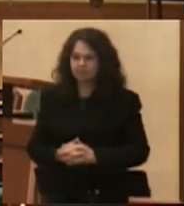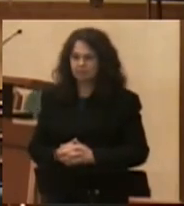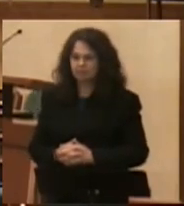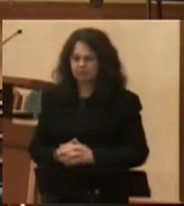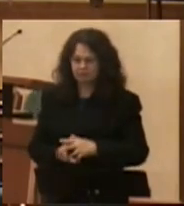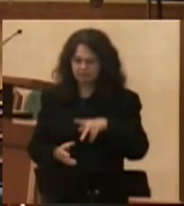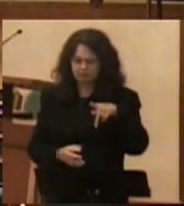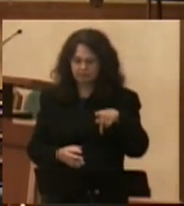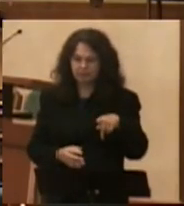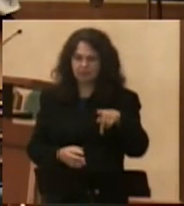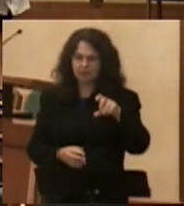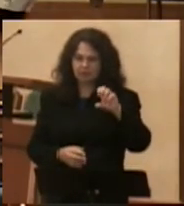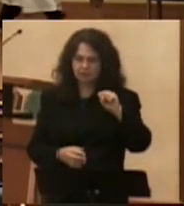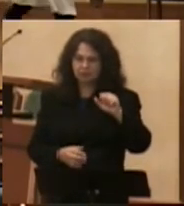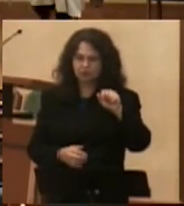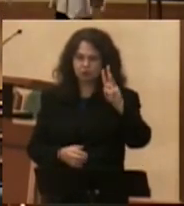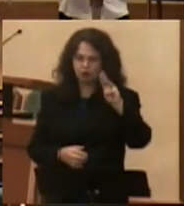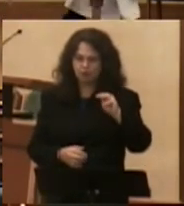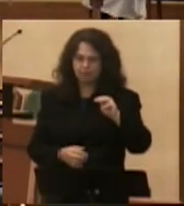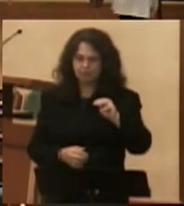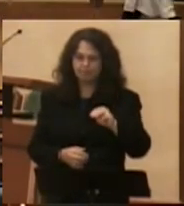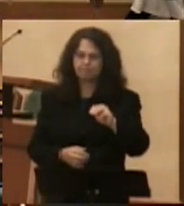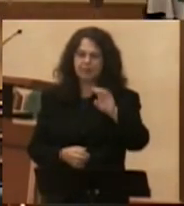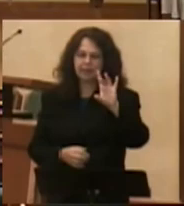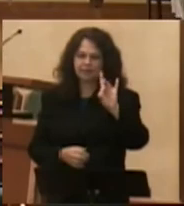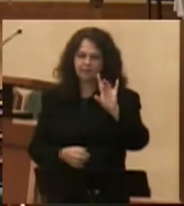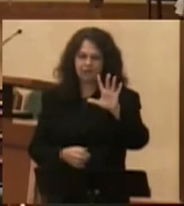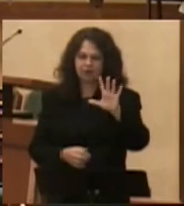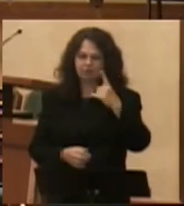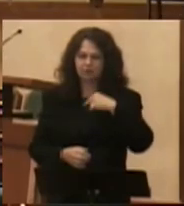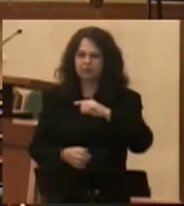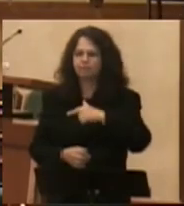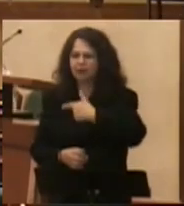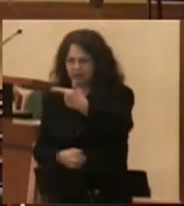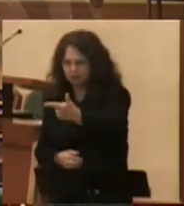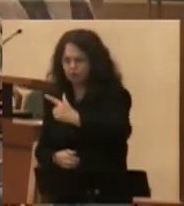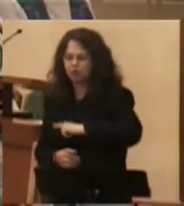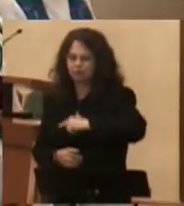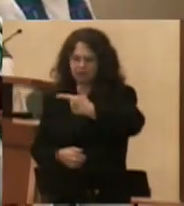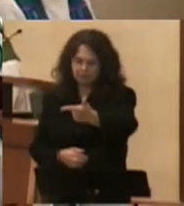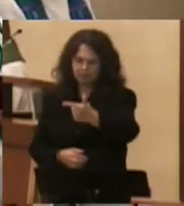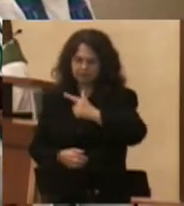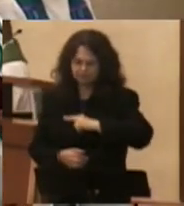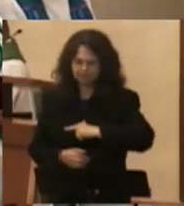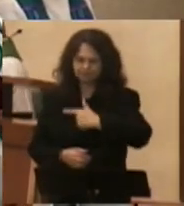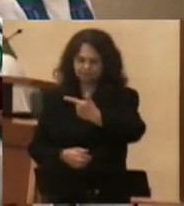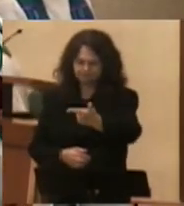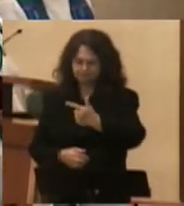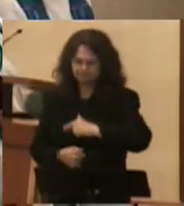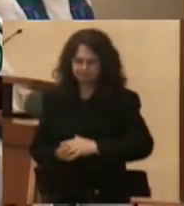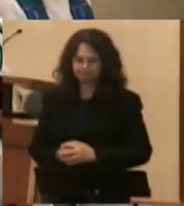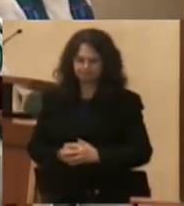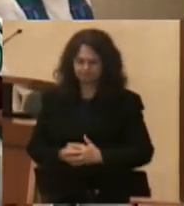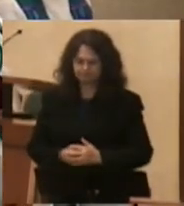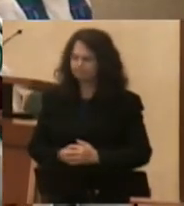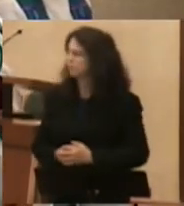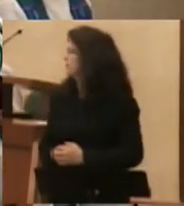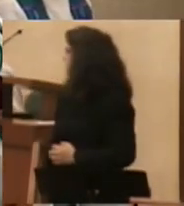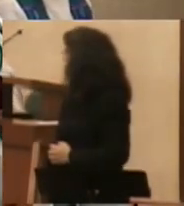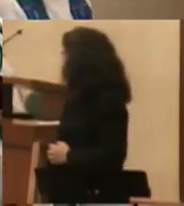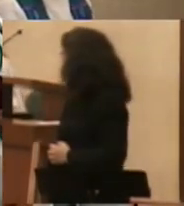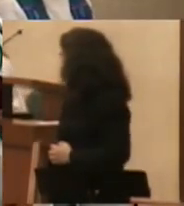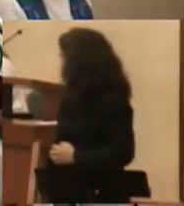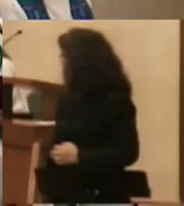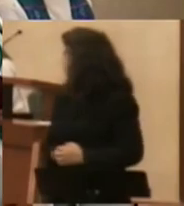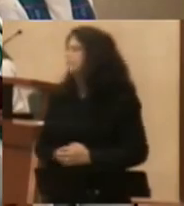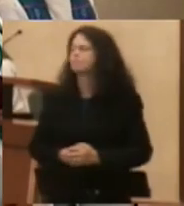Also, our psalm for today is Psalm 85, and we will sing it responsively. I will sing the refrain once, and then I ask that you also sing